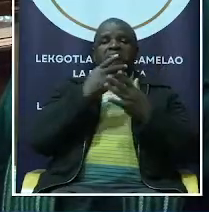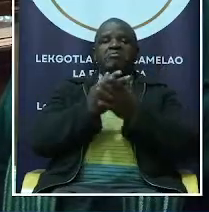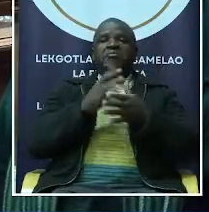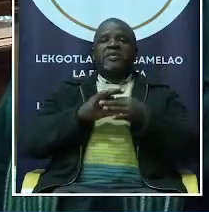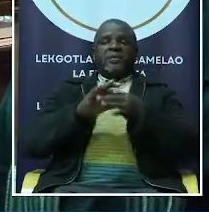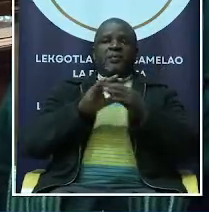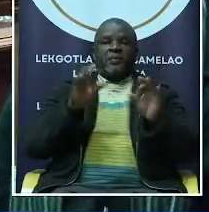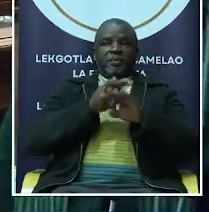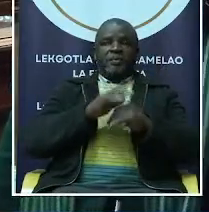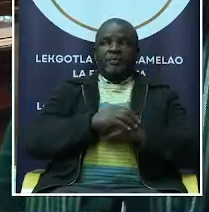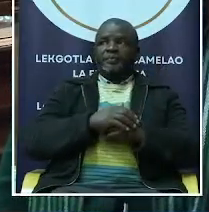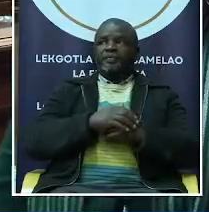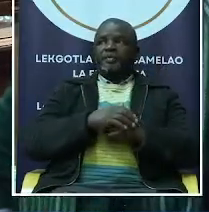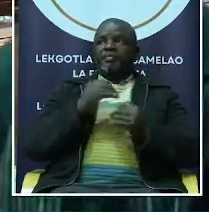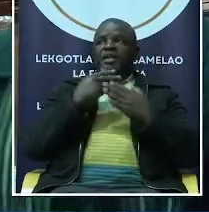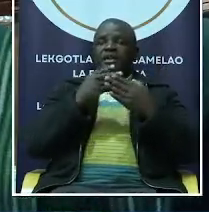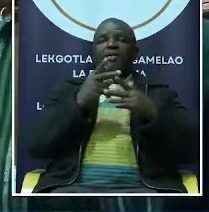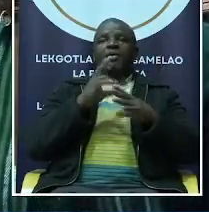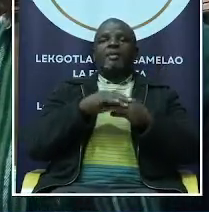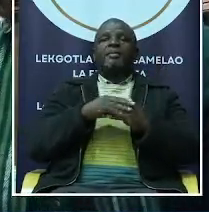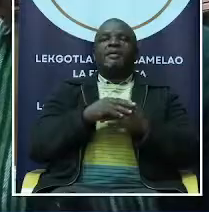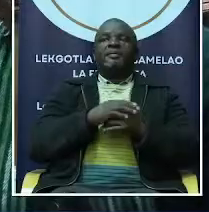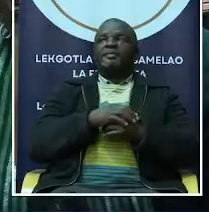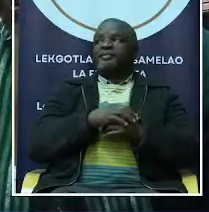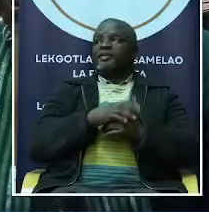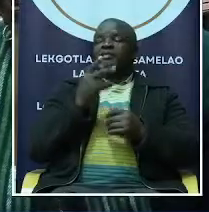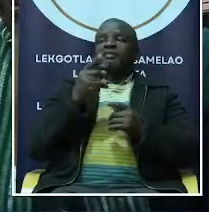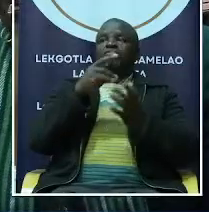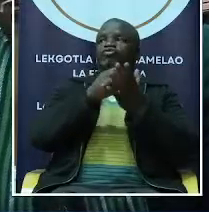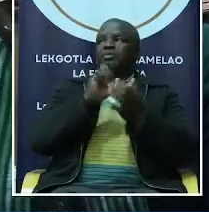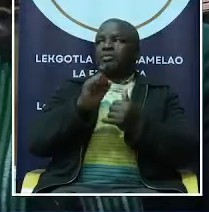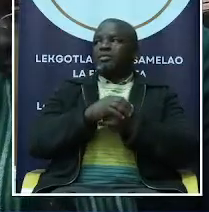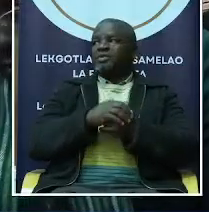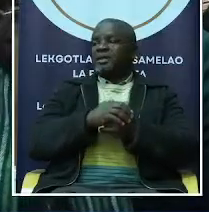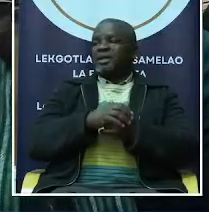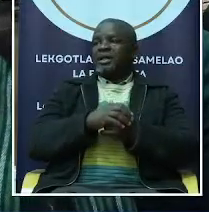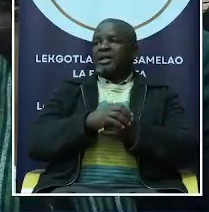Thank you very much, Honorable Member, for your input.